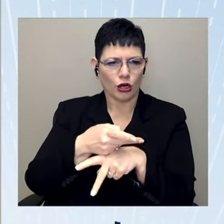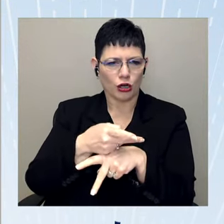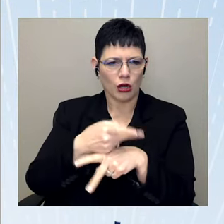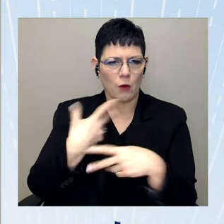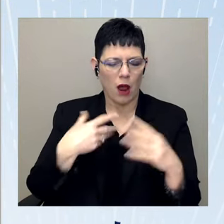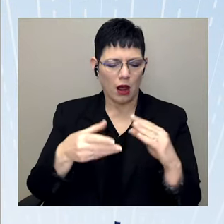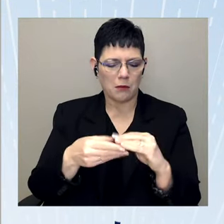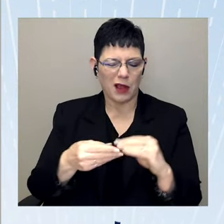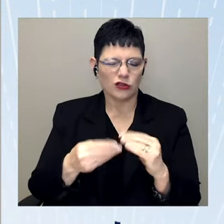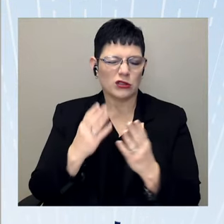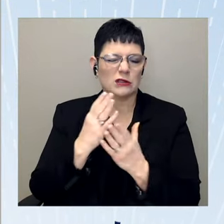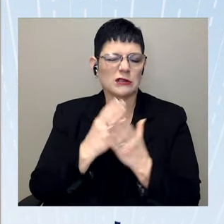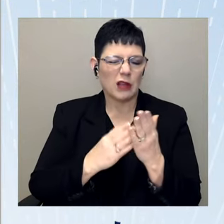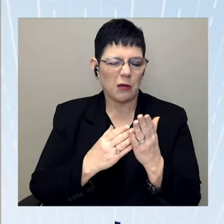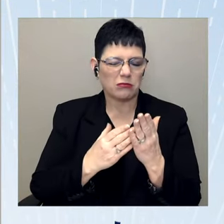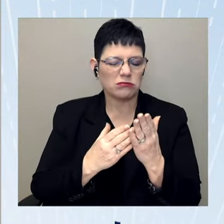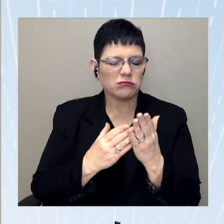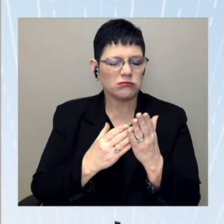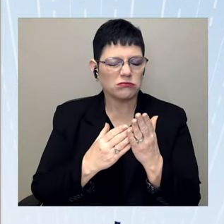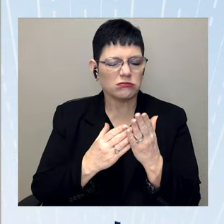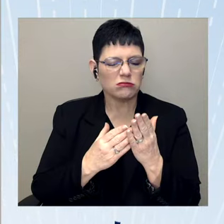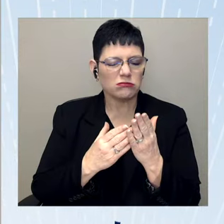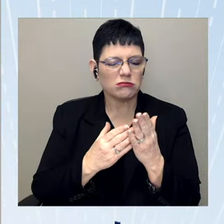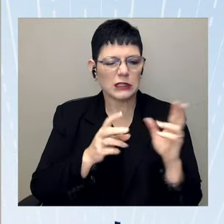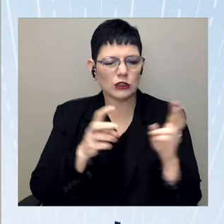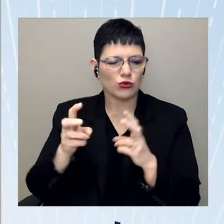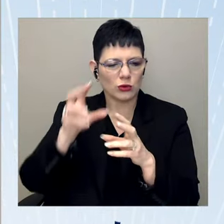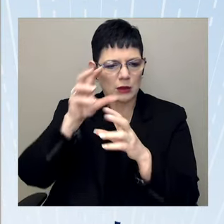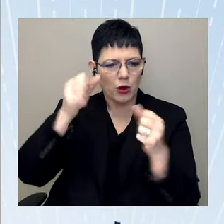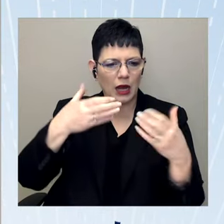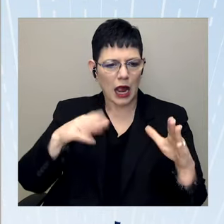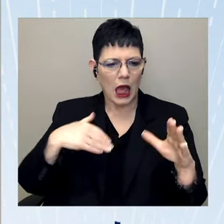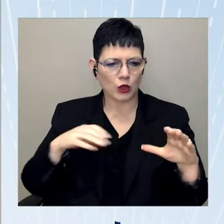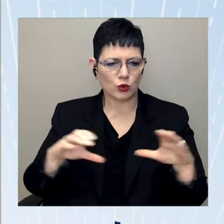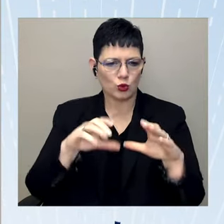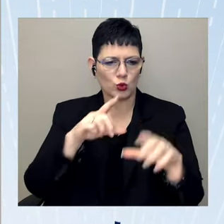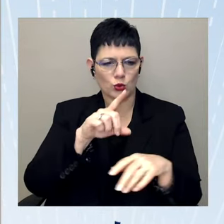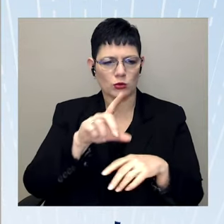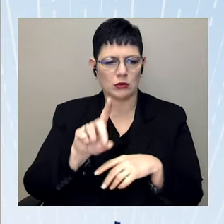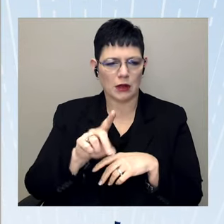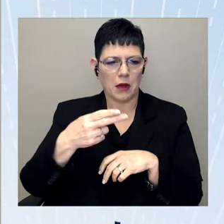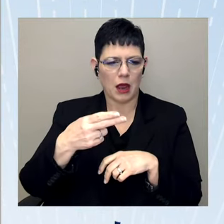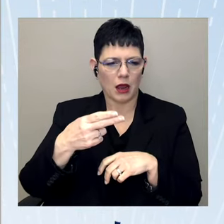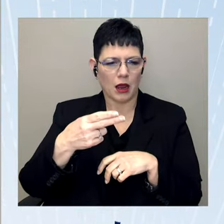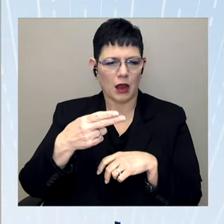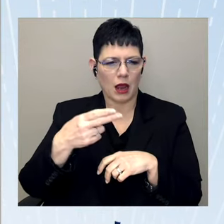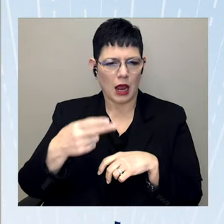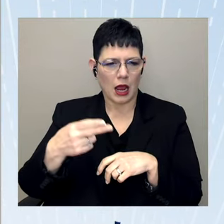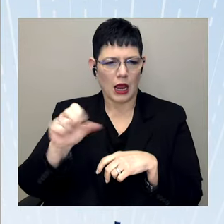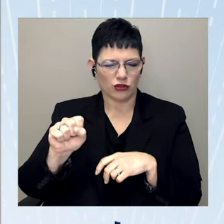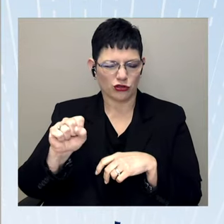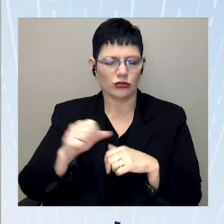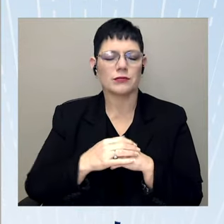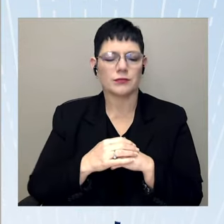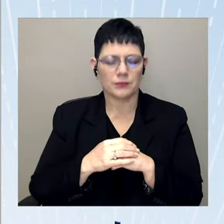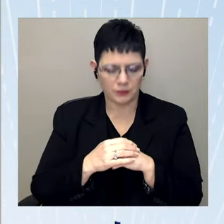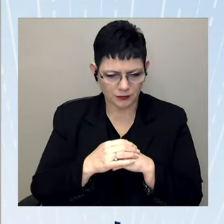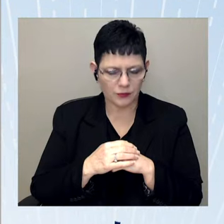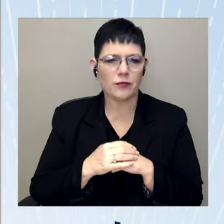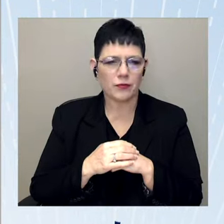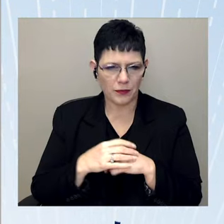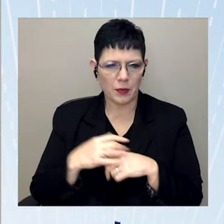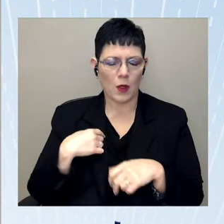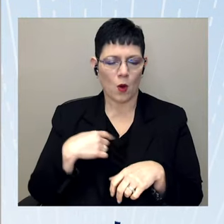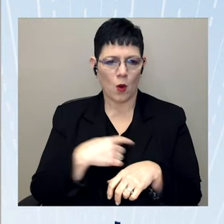things that the president has allowed us to do at the Department of Health and Human Services. We are advancing